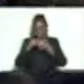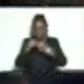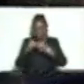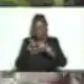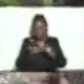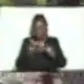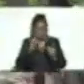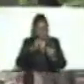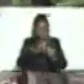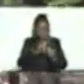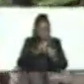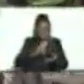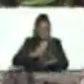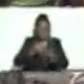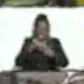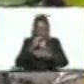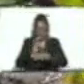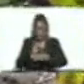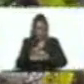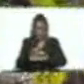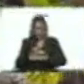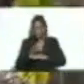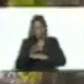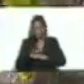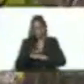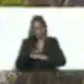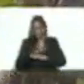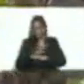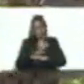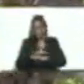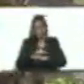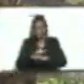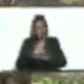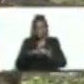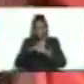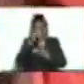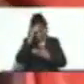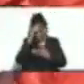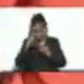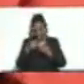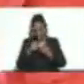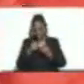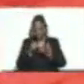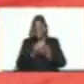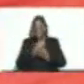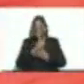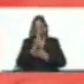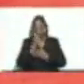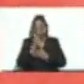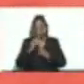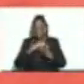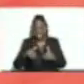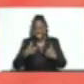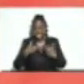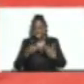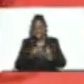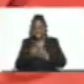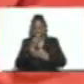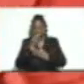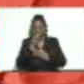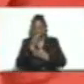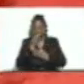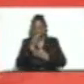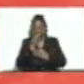goal is to help Eleuthera and Abaco High School students learn firsthand about agriculture, how to grow sustainable, healthy